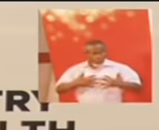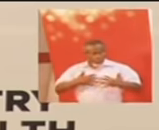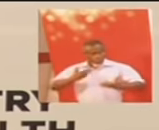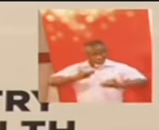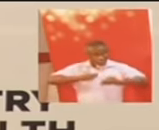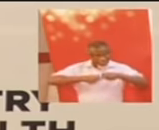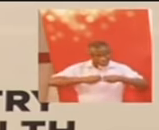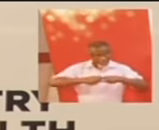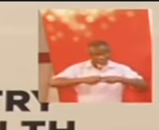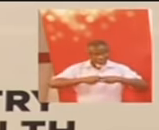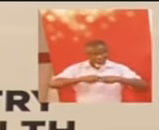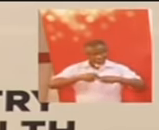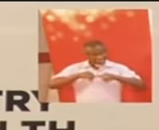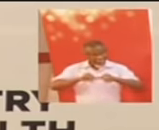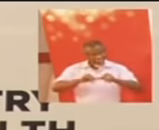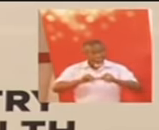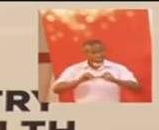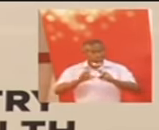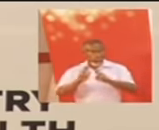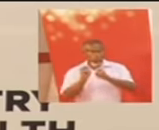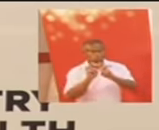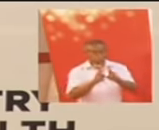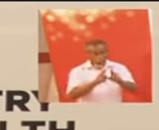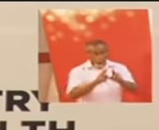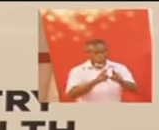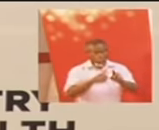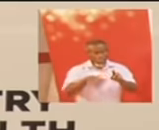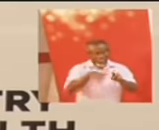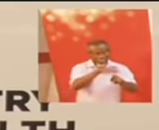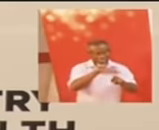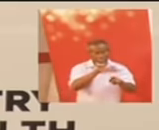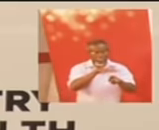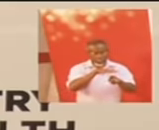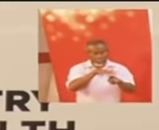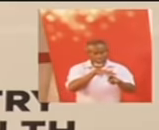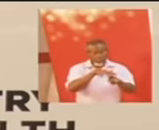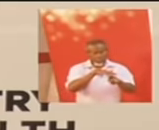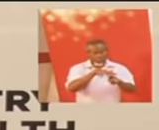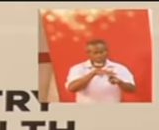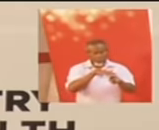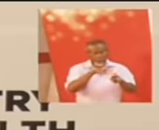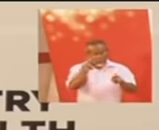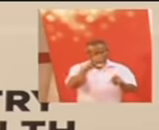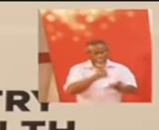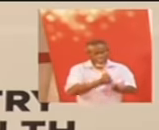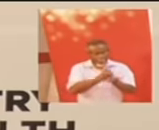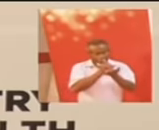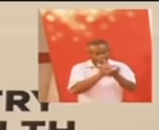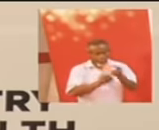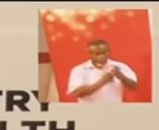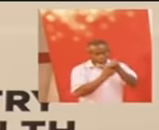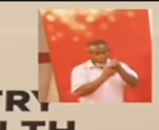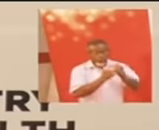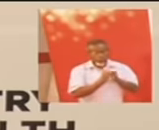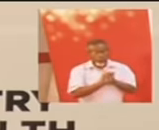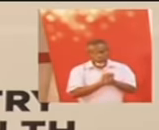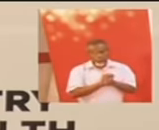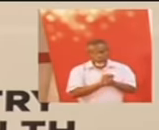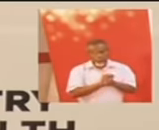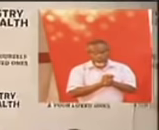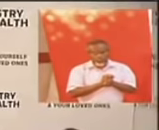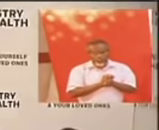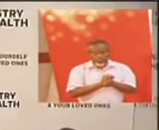hopefully soon. And next week we should have someone in from that unit to talk about a little more detail about what is long COVID and how we treat it going